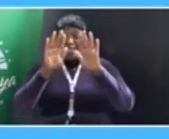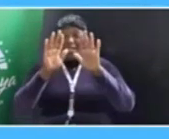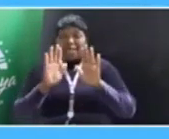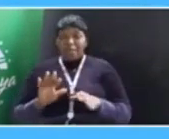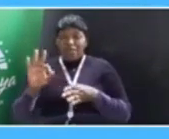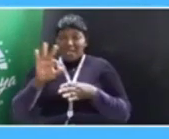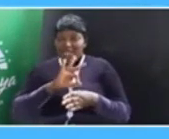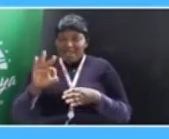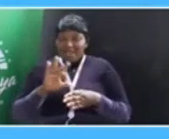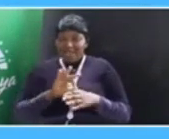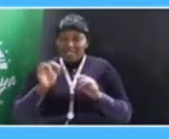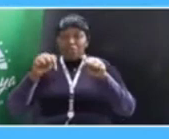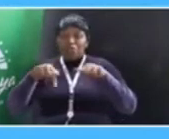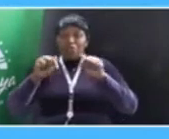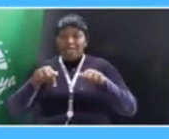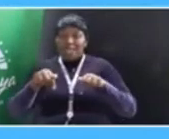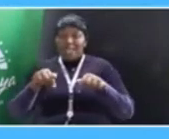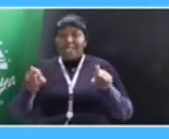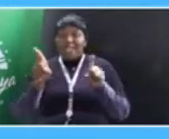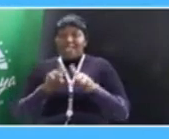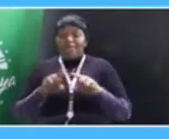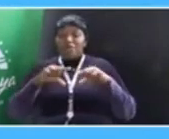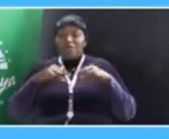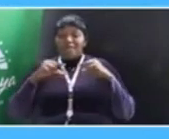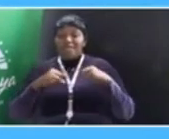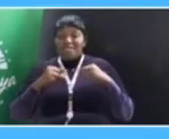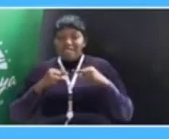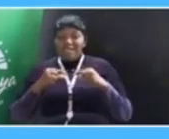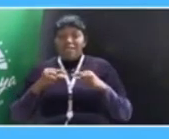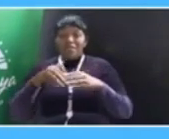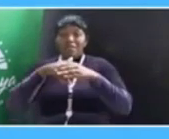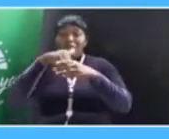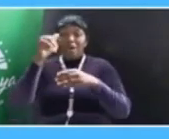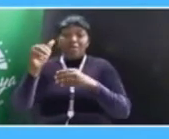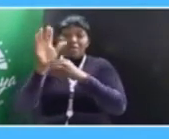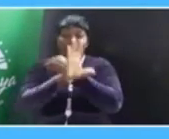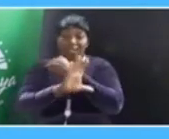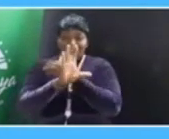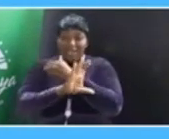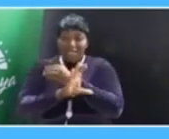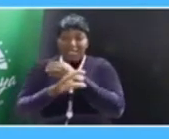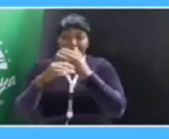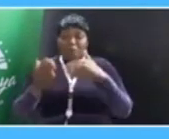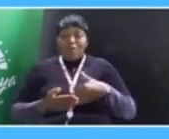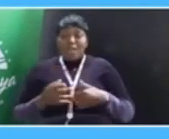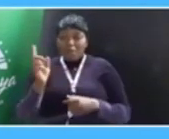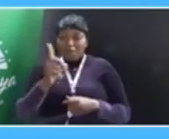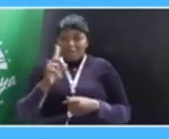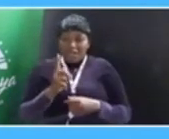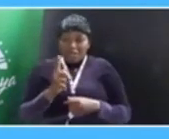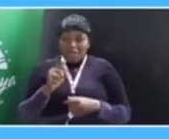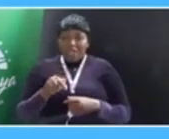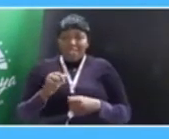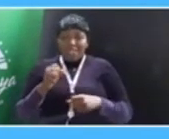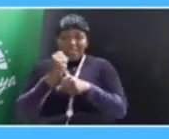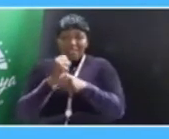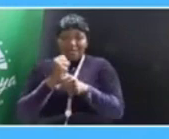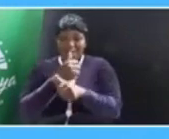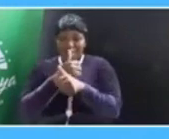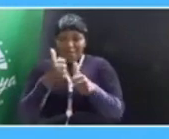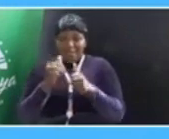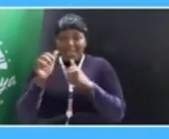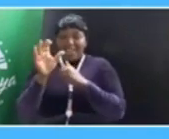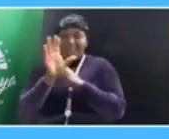event today, and to our visitors from abroad, welcome to Nairobi, our vibrant, modern, and diverse capital city